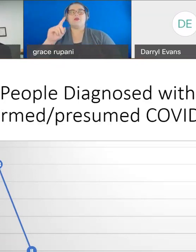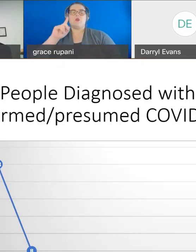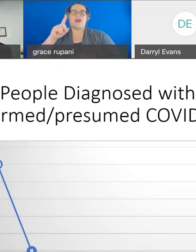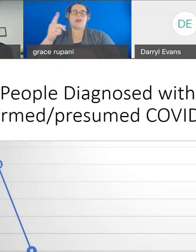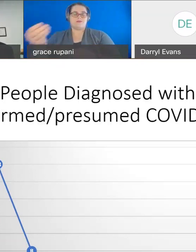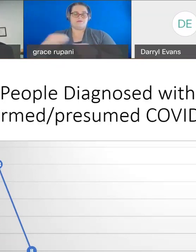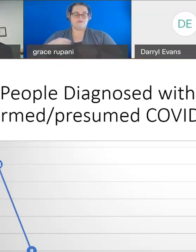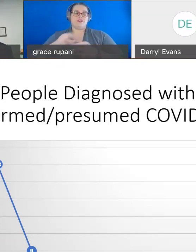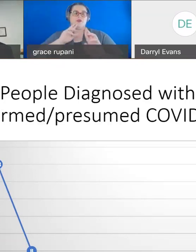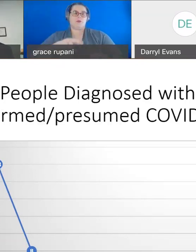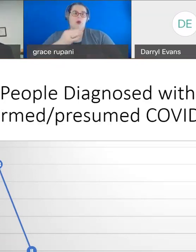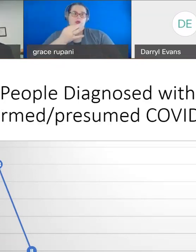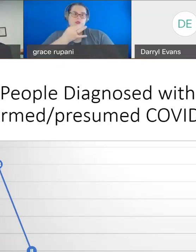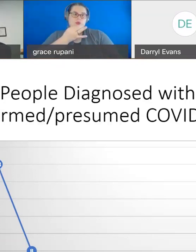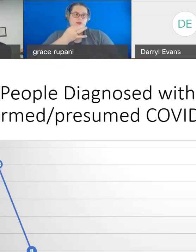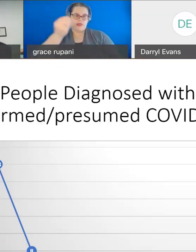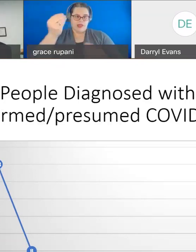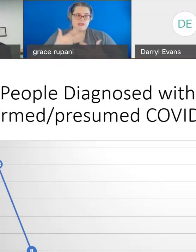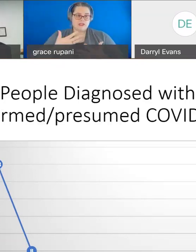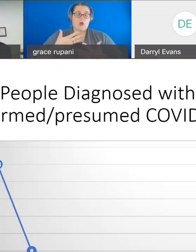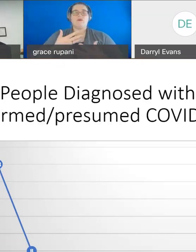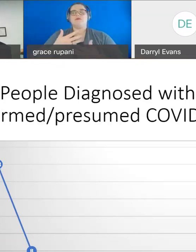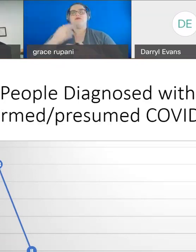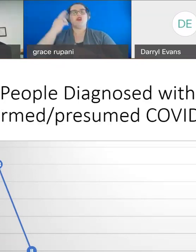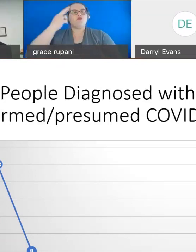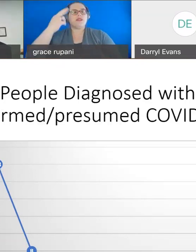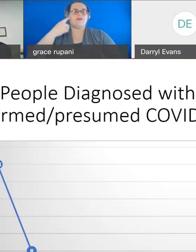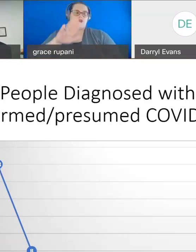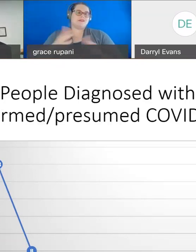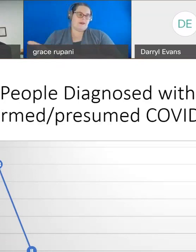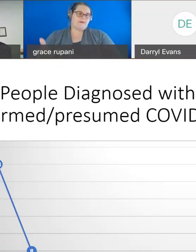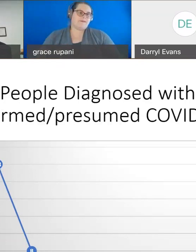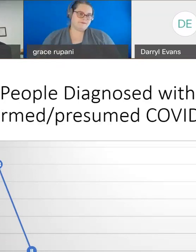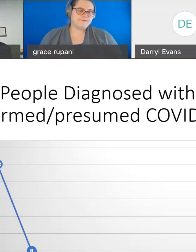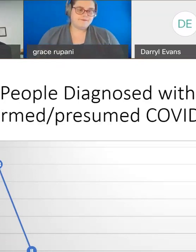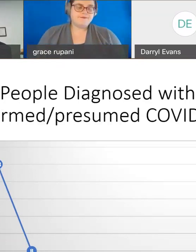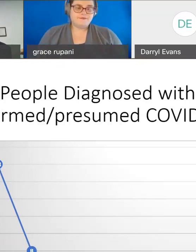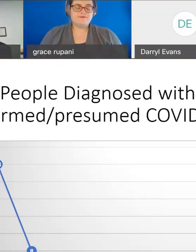which gets us to a total of 36 people who have had a confirmed um,